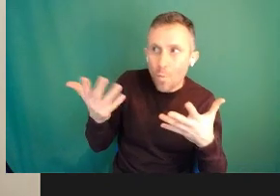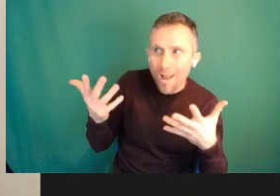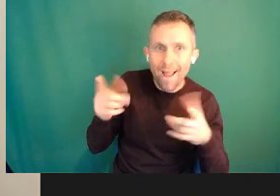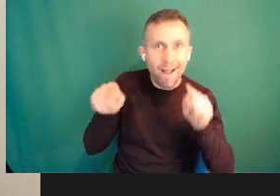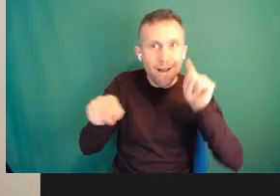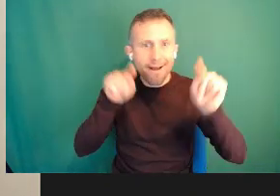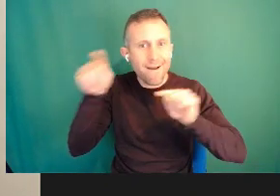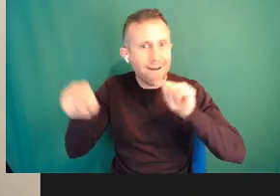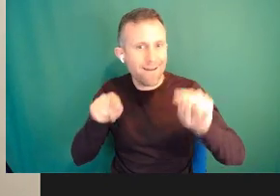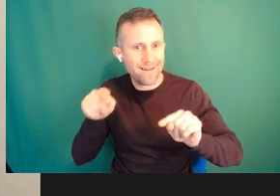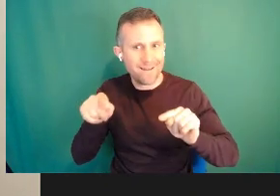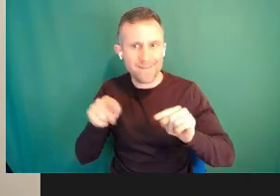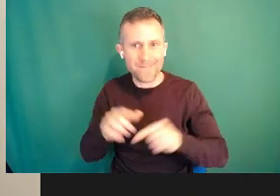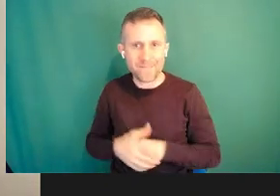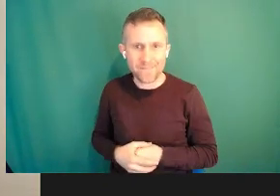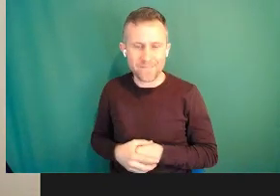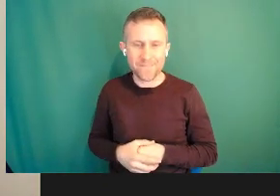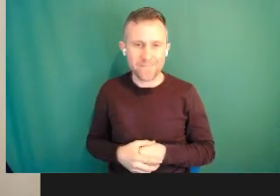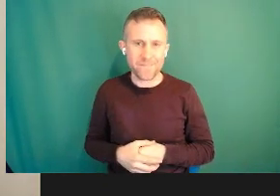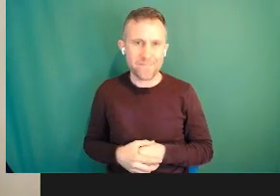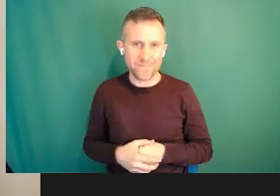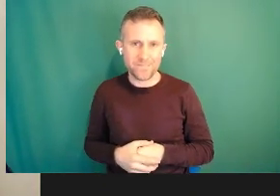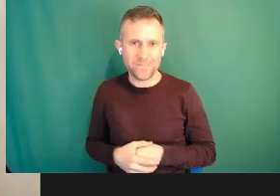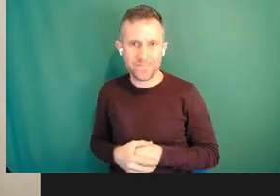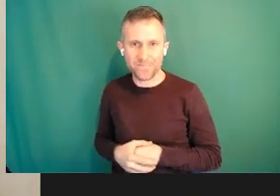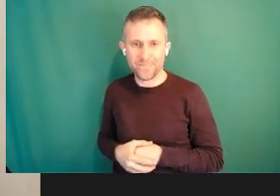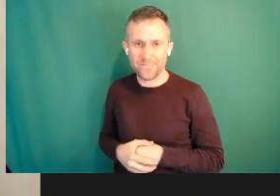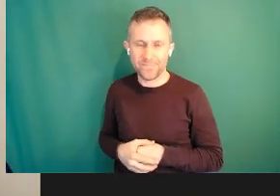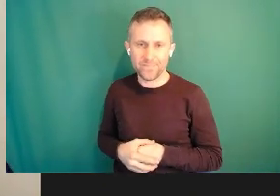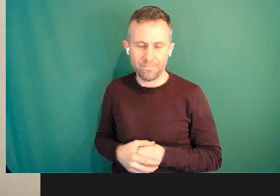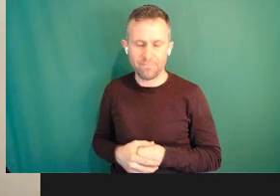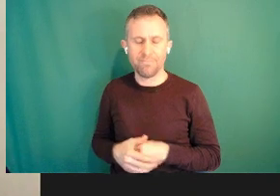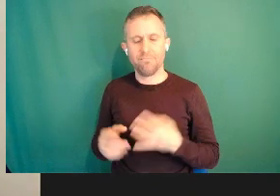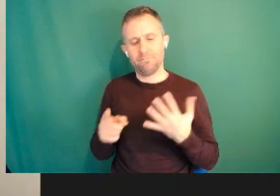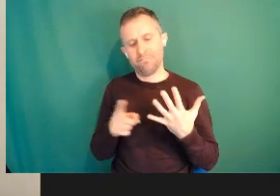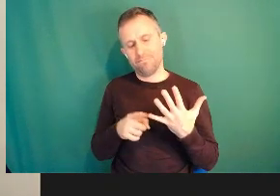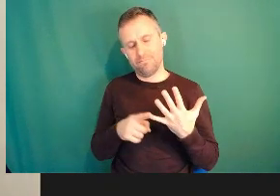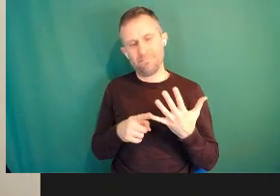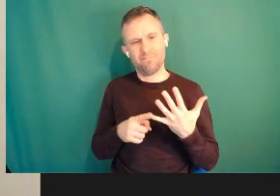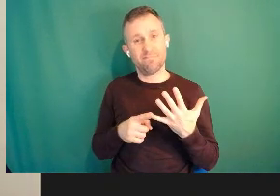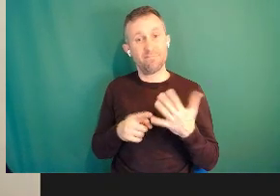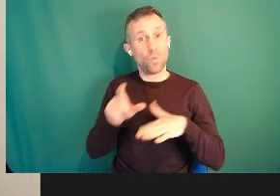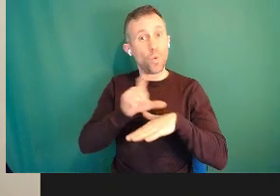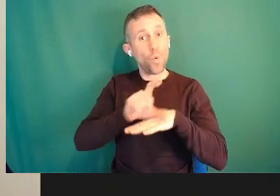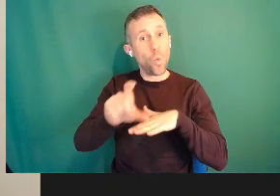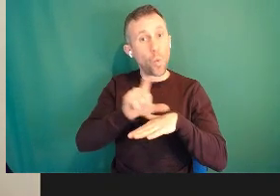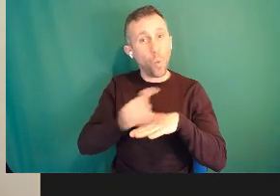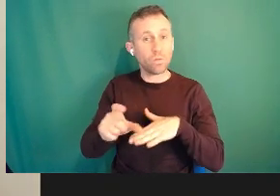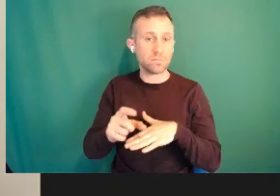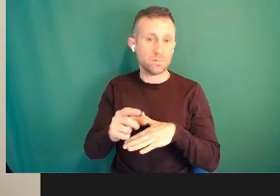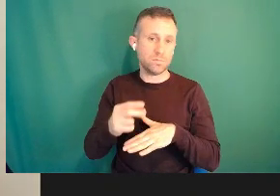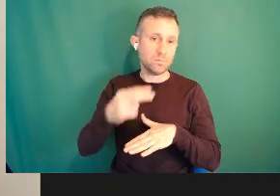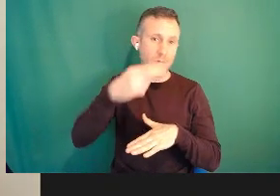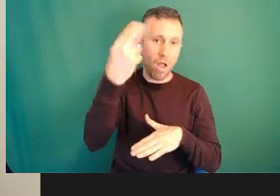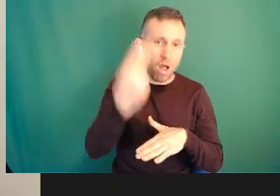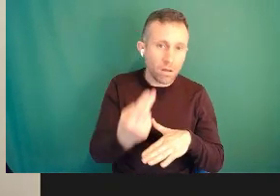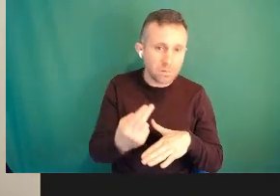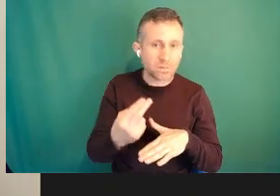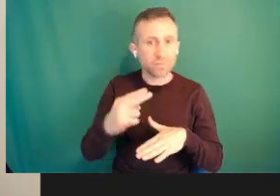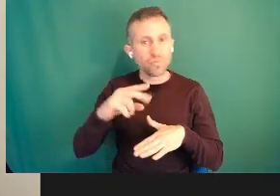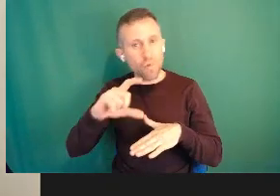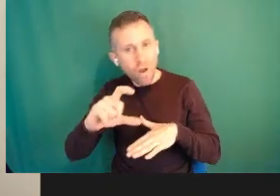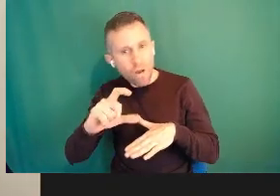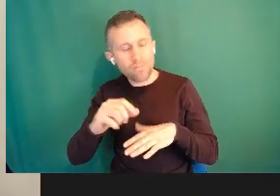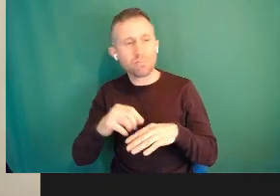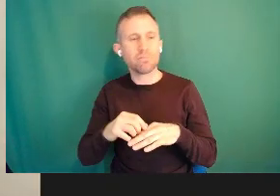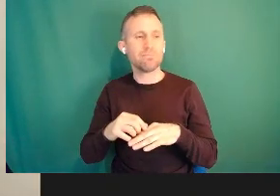And then we do arts and crafts courses as well, activities for families, evening talks.